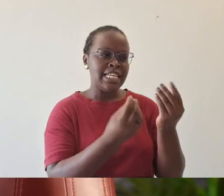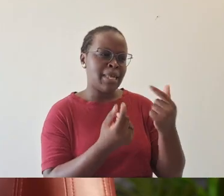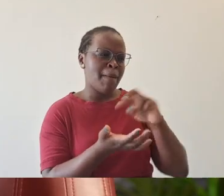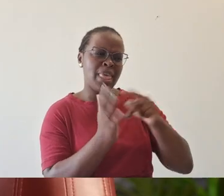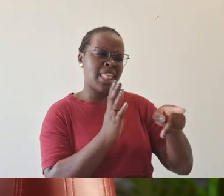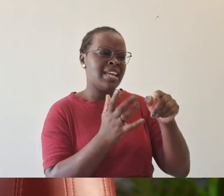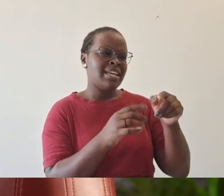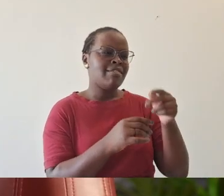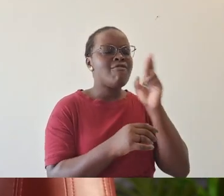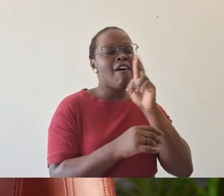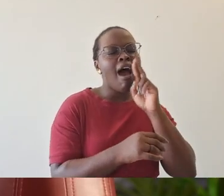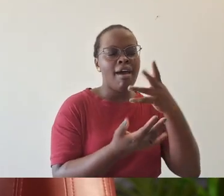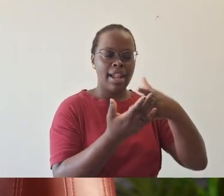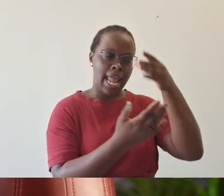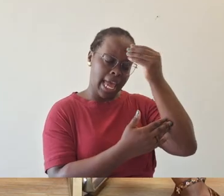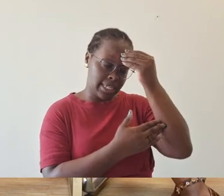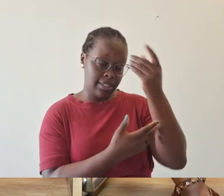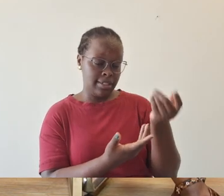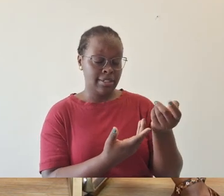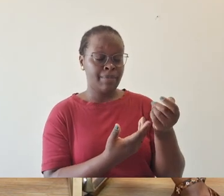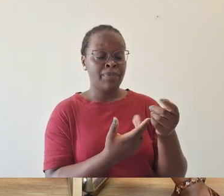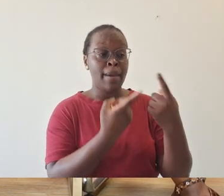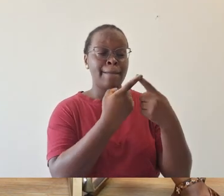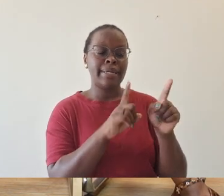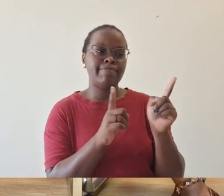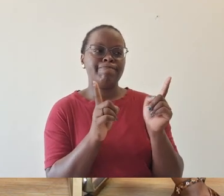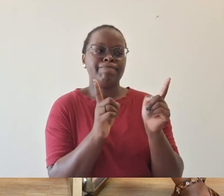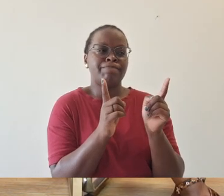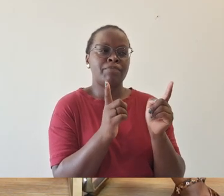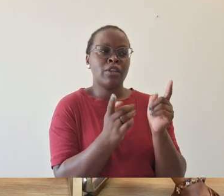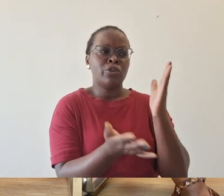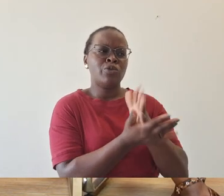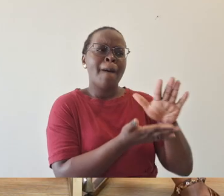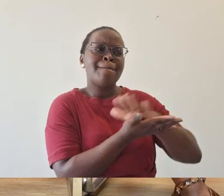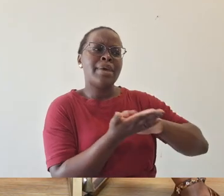that's what they would tell us. That's how they teach them at home. But